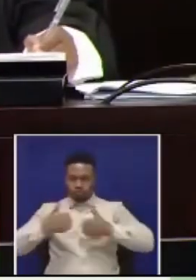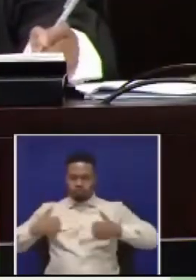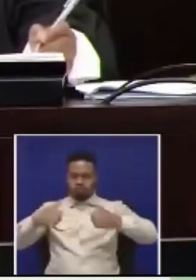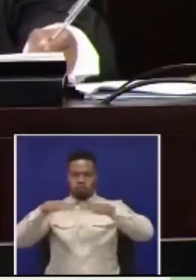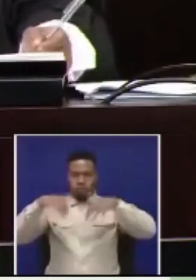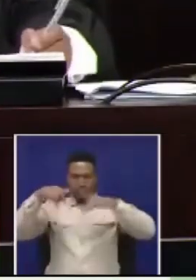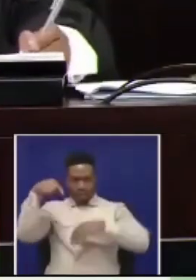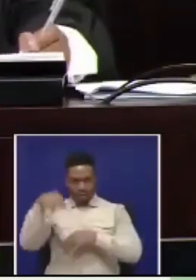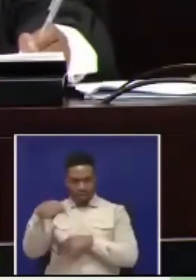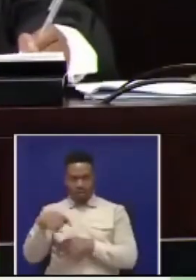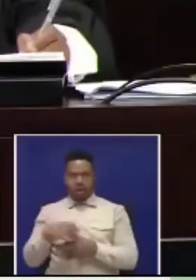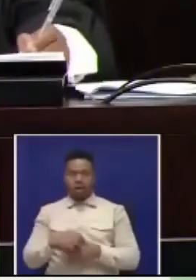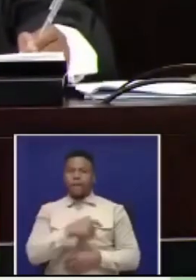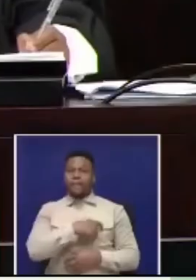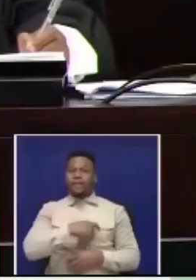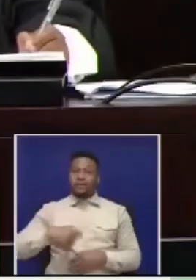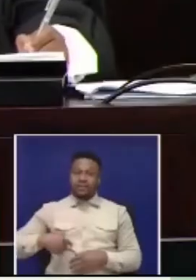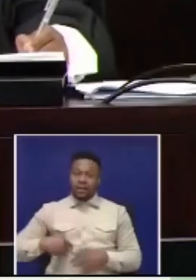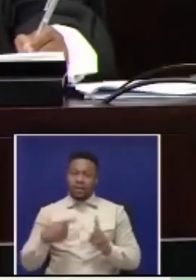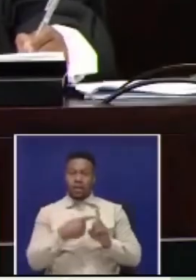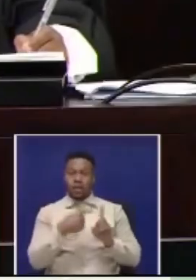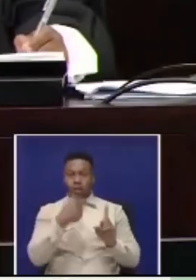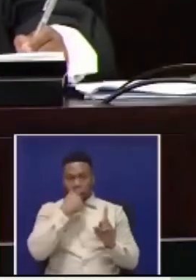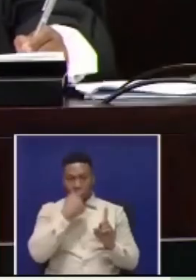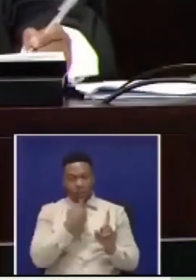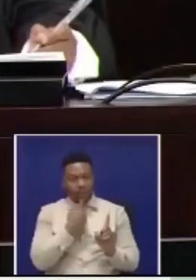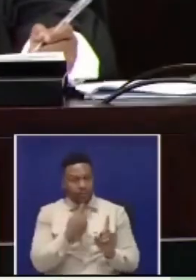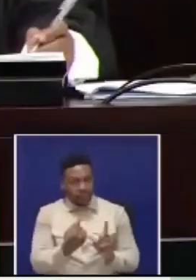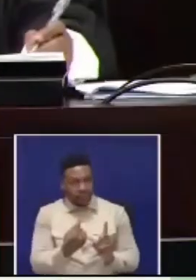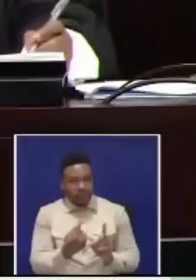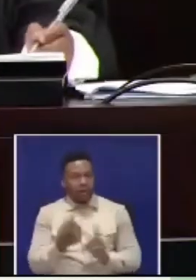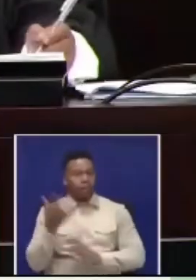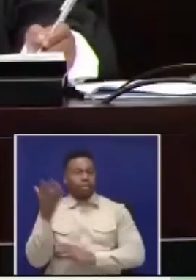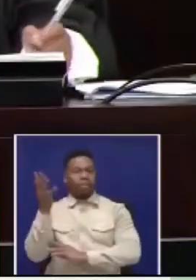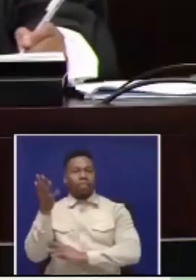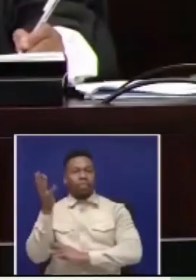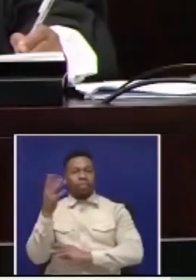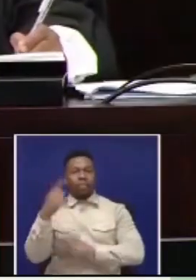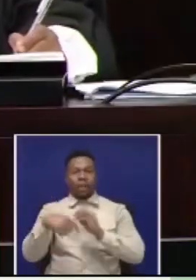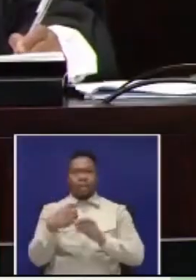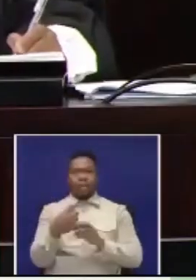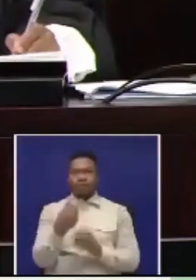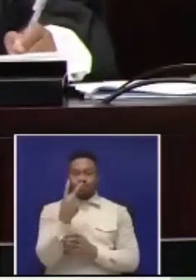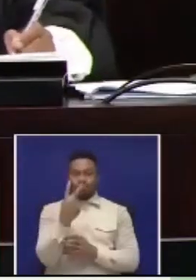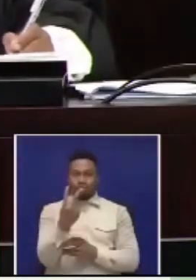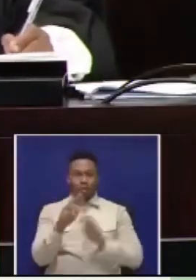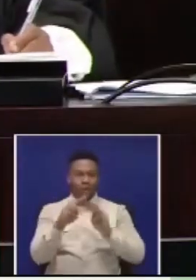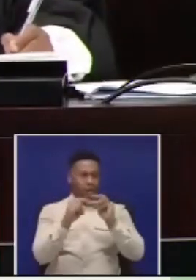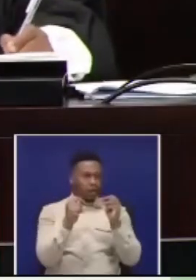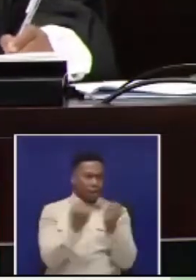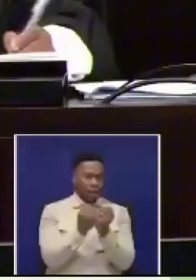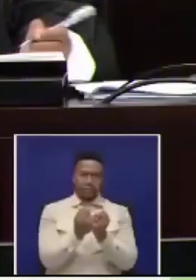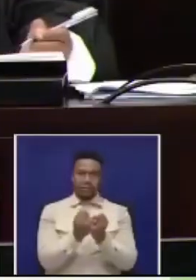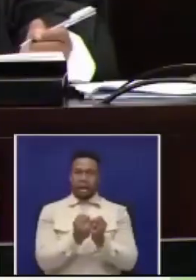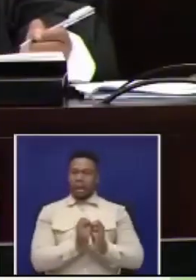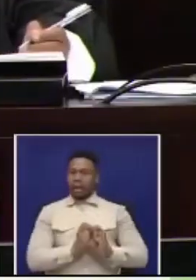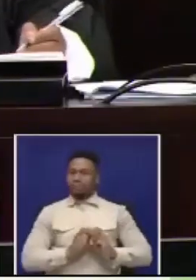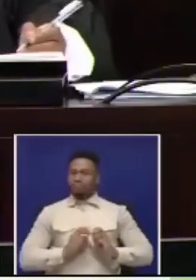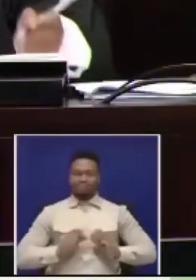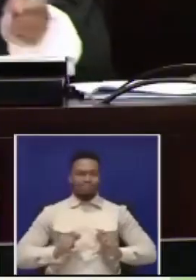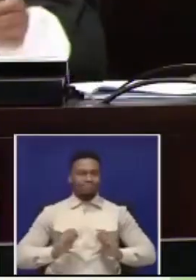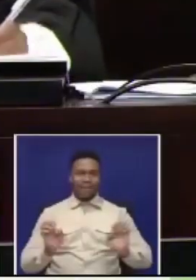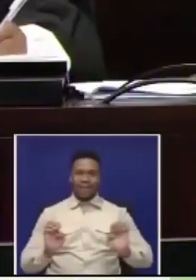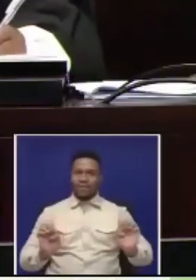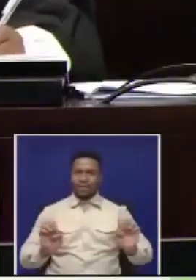of the Republic, Mr. Cyril Ramaphosa, addressed us on two national emergencies: gender-based violence and